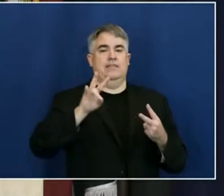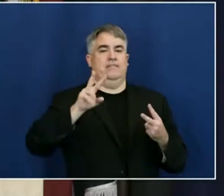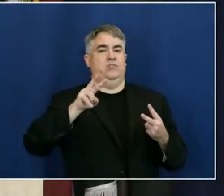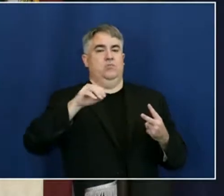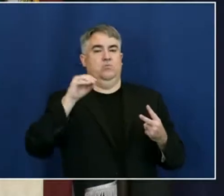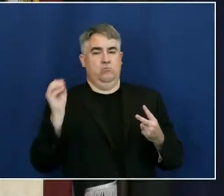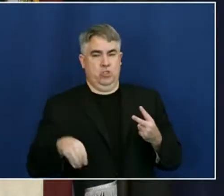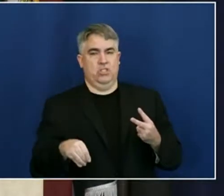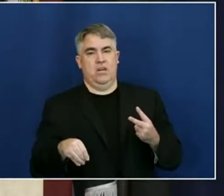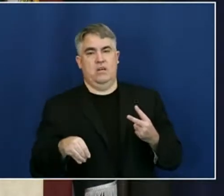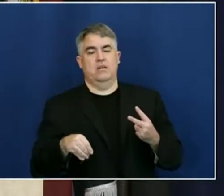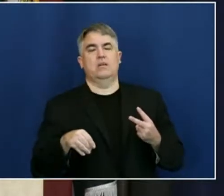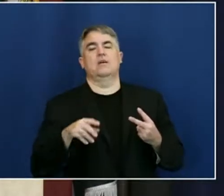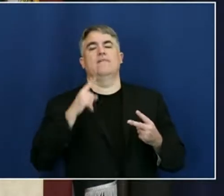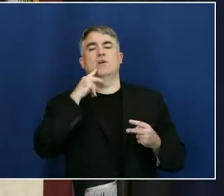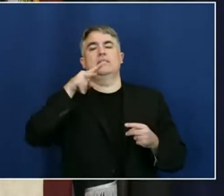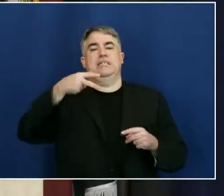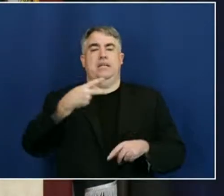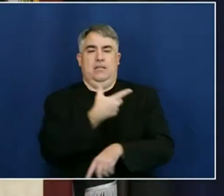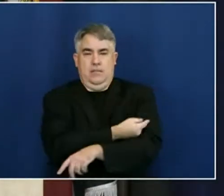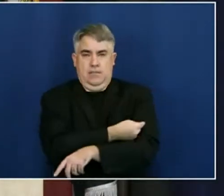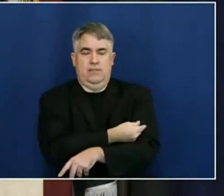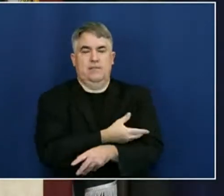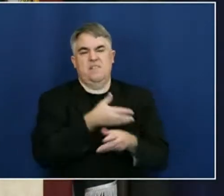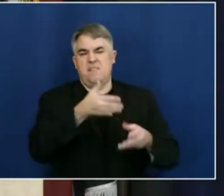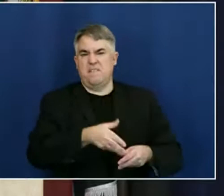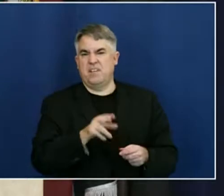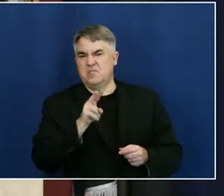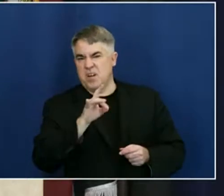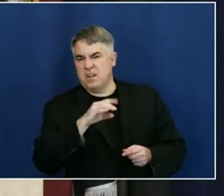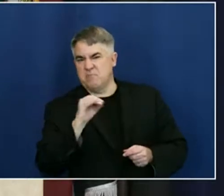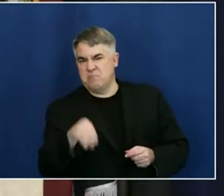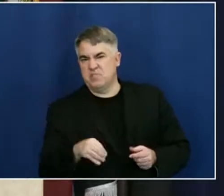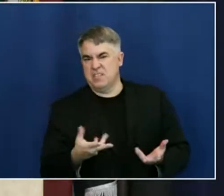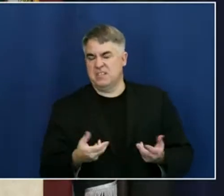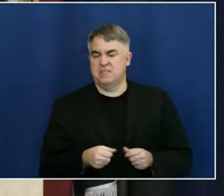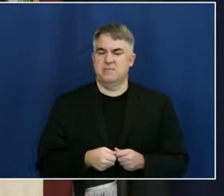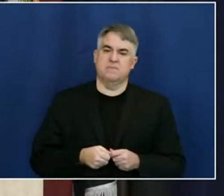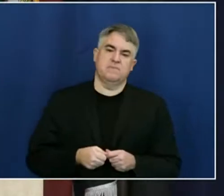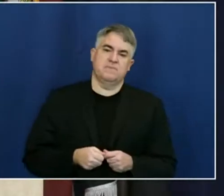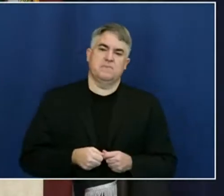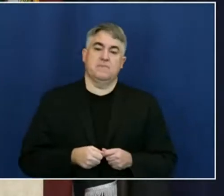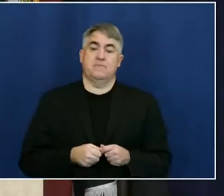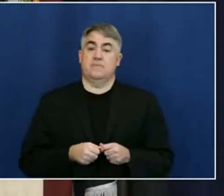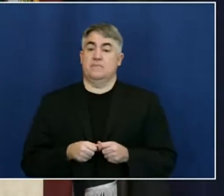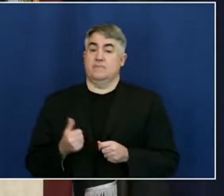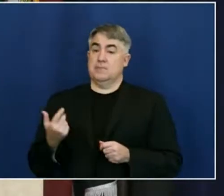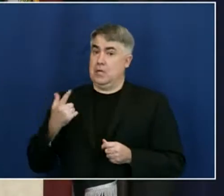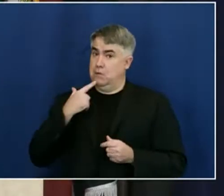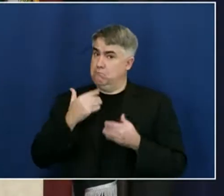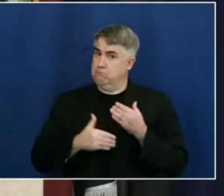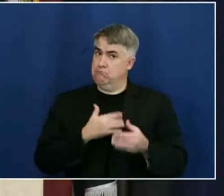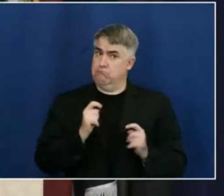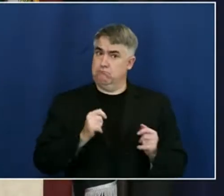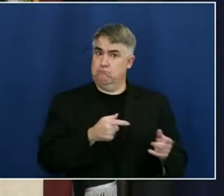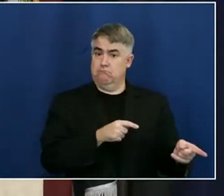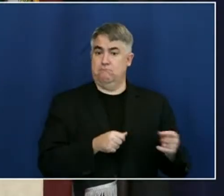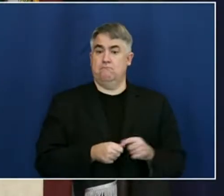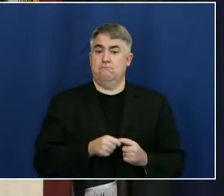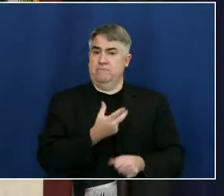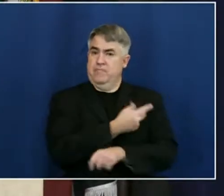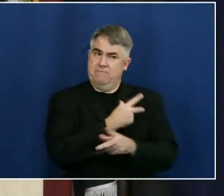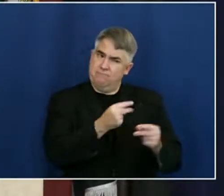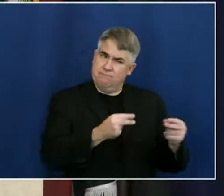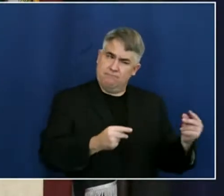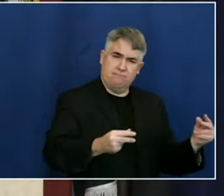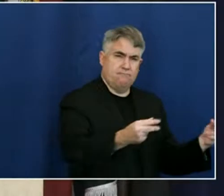our skilled nursing facilities have received the second dose. So we're moving rapidly through those. Skilled nursing